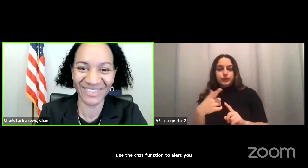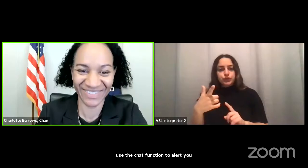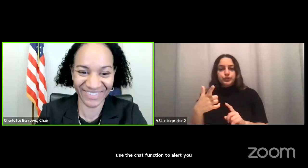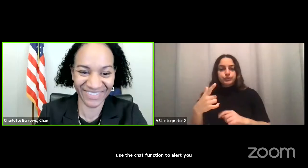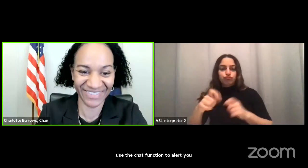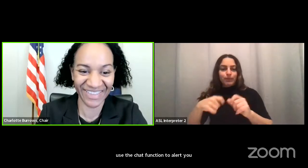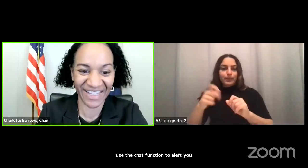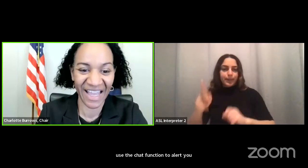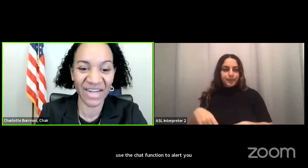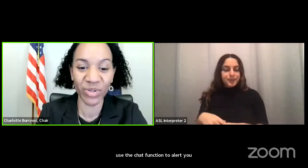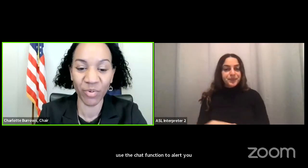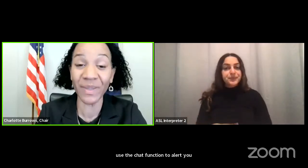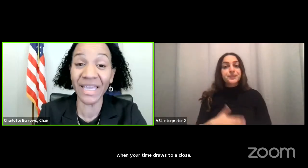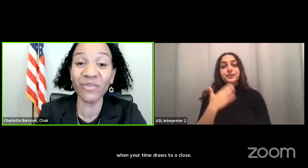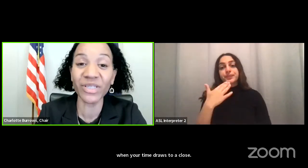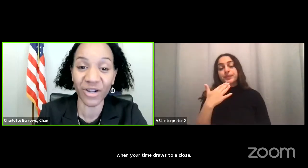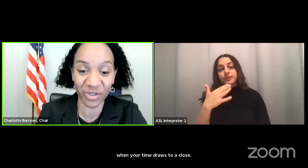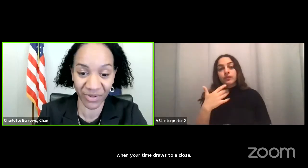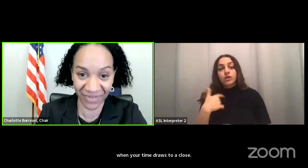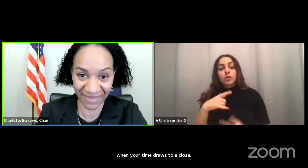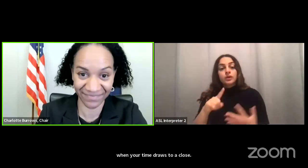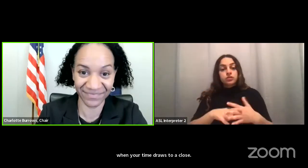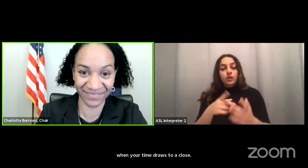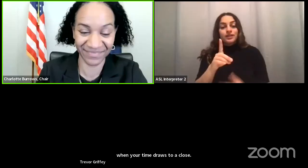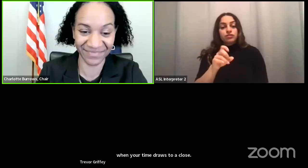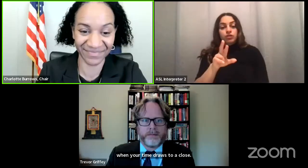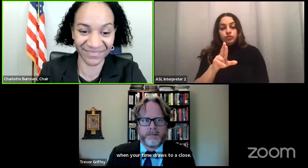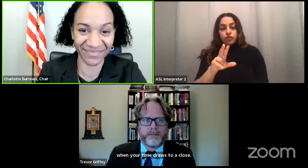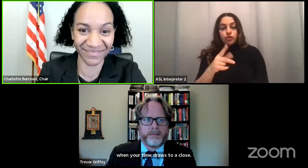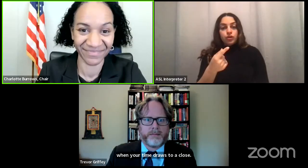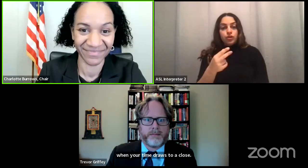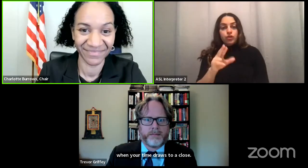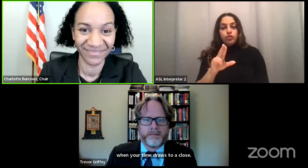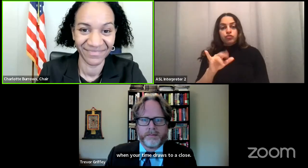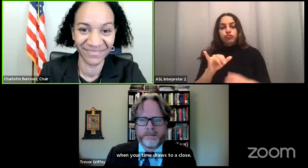thank you and we will begin with dr griffey